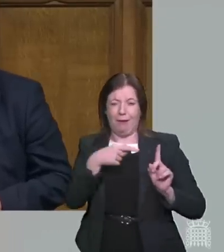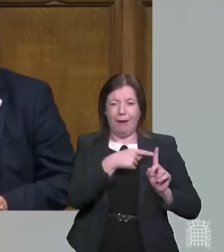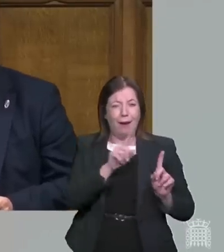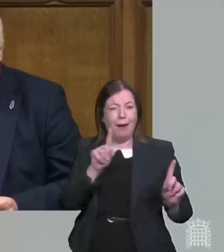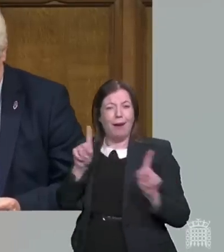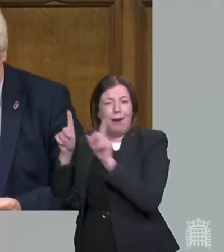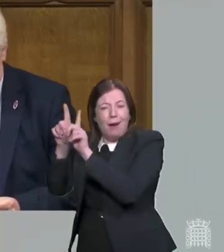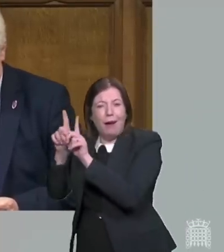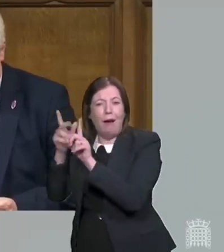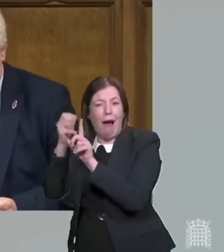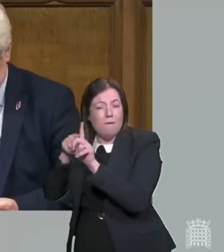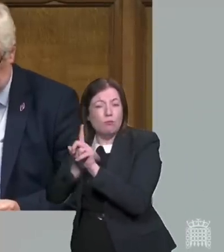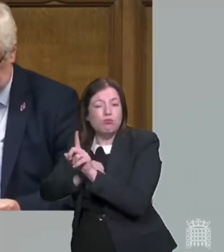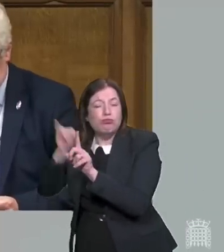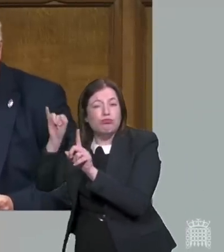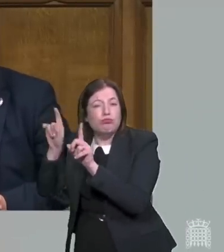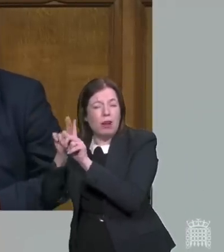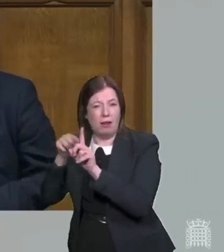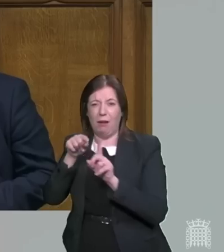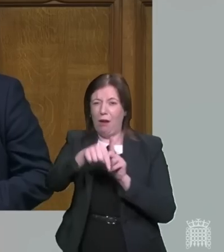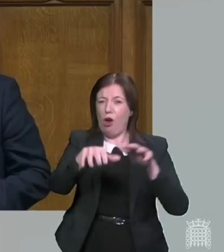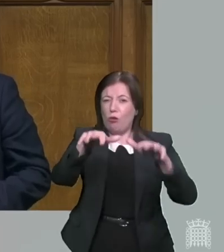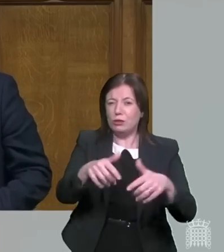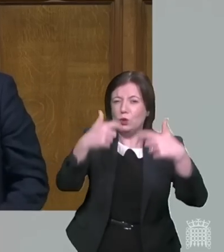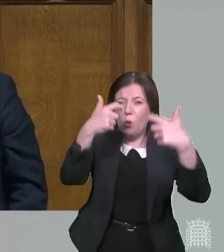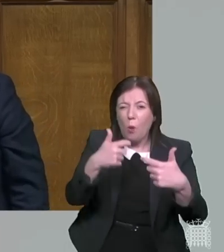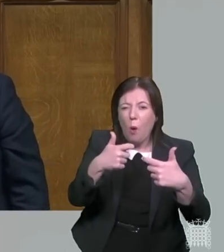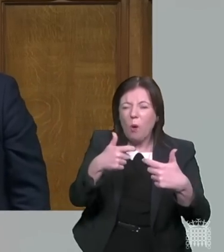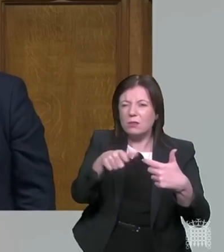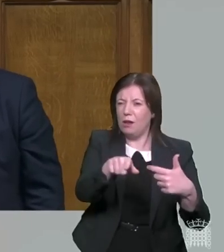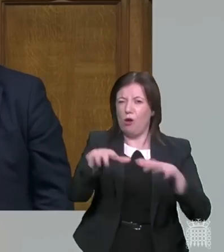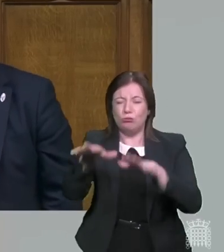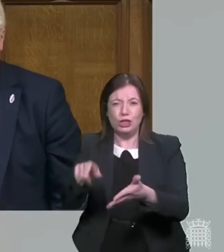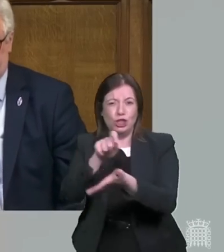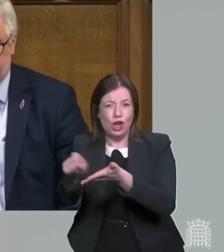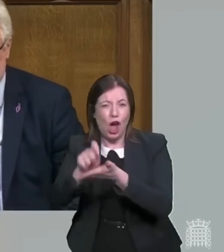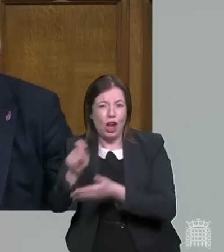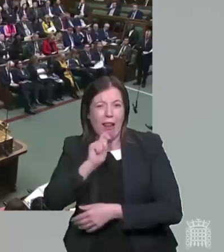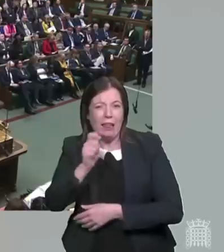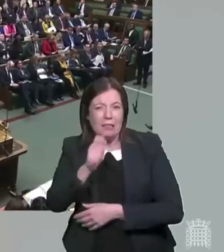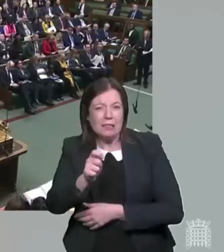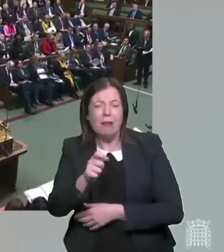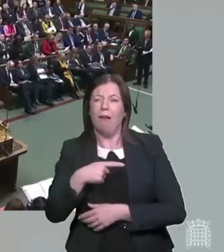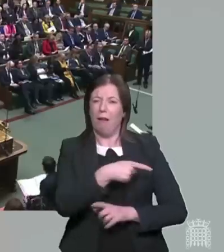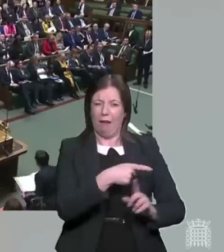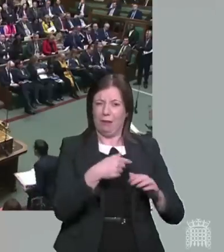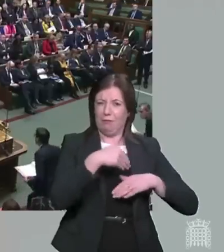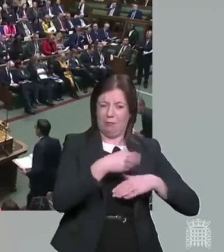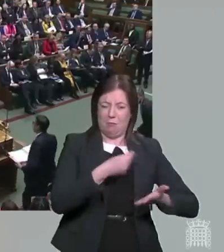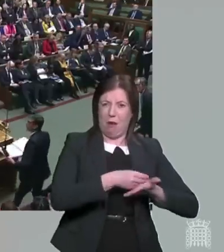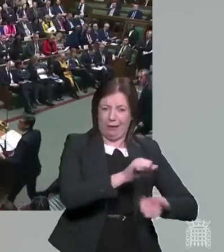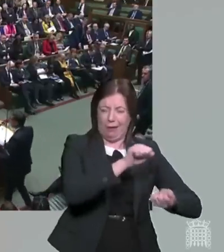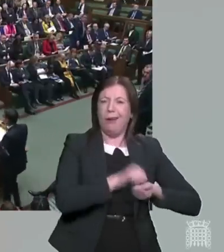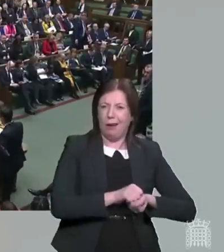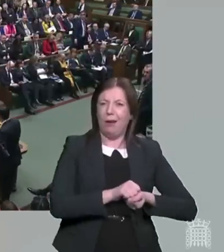to use our courts to try to silence a British journalist and undermine UK sanctions? Prime